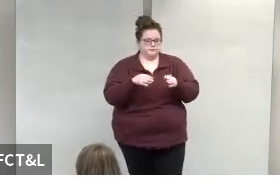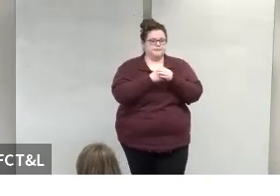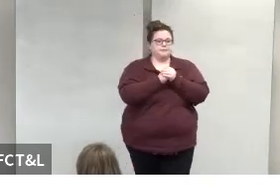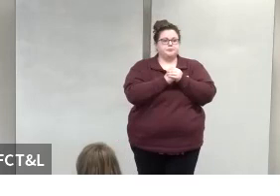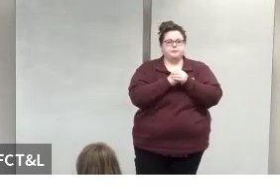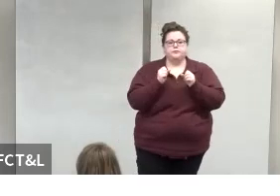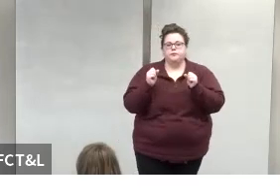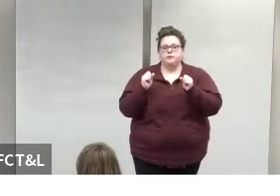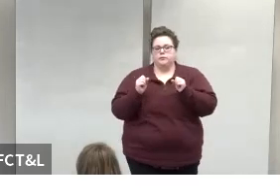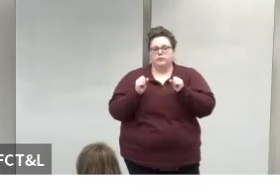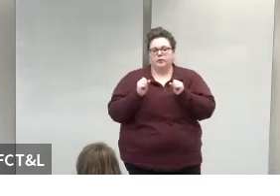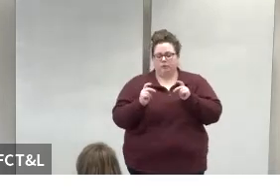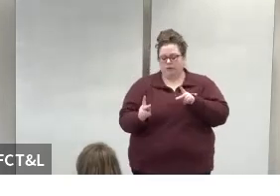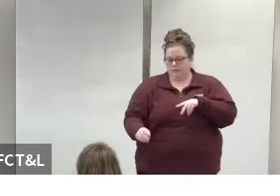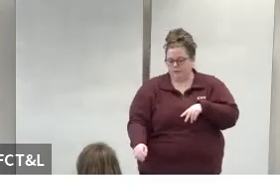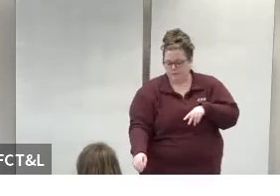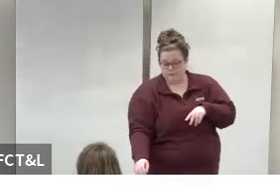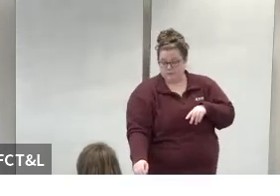identity, whatever the case may be.